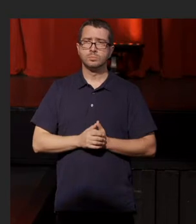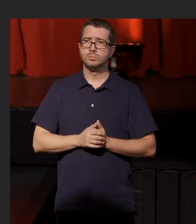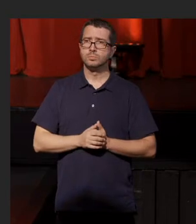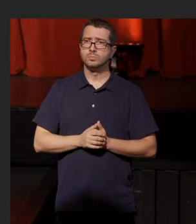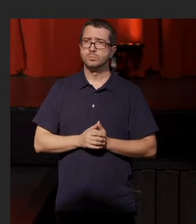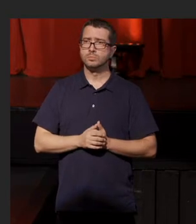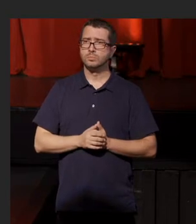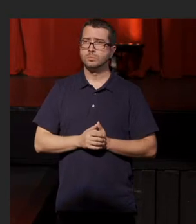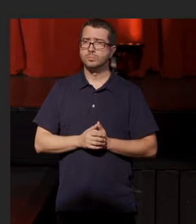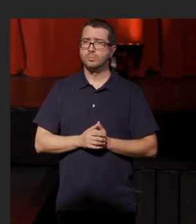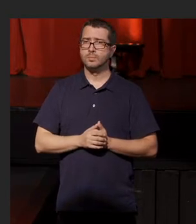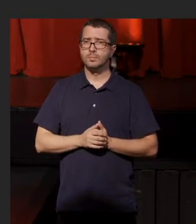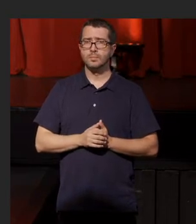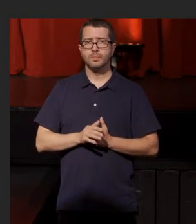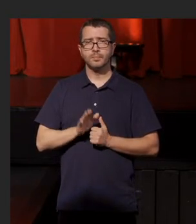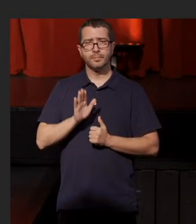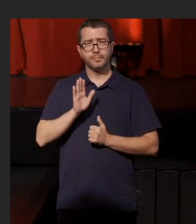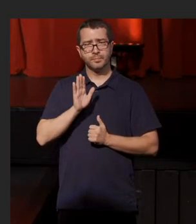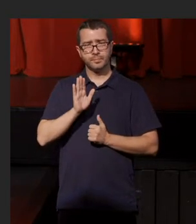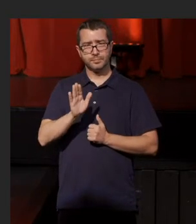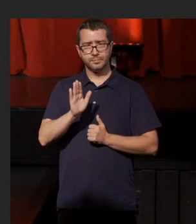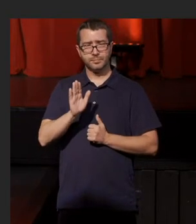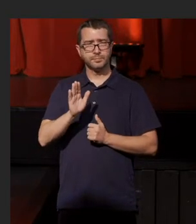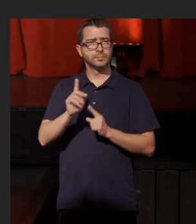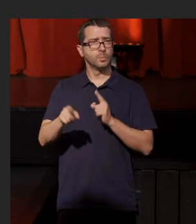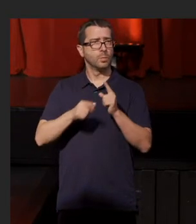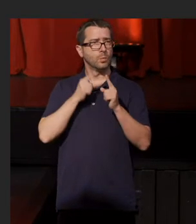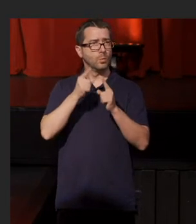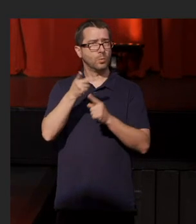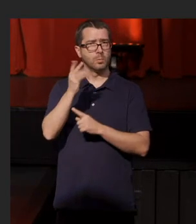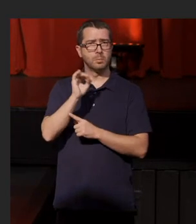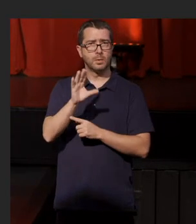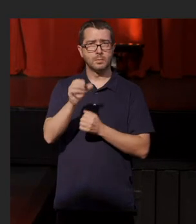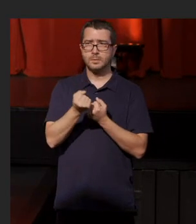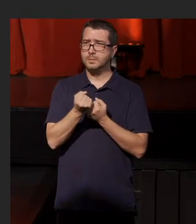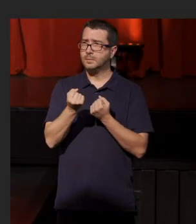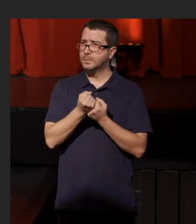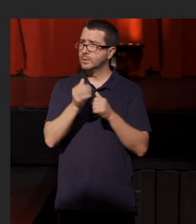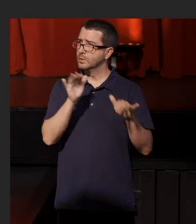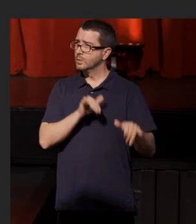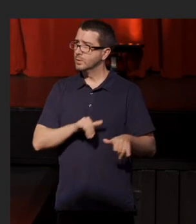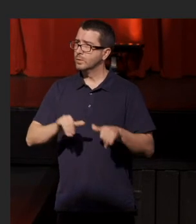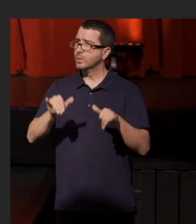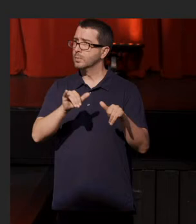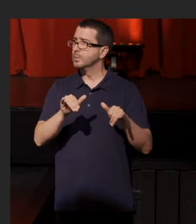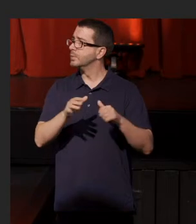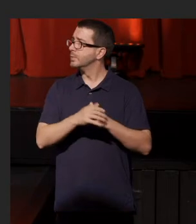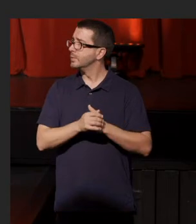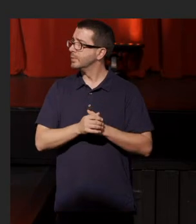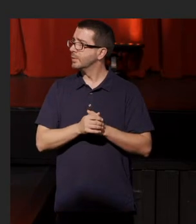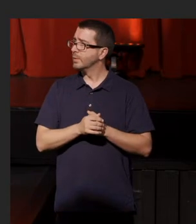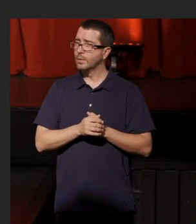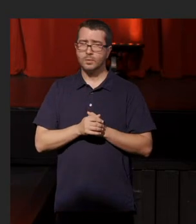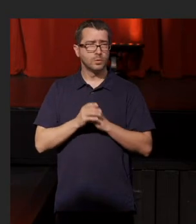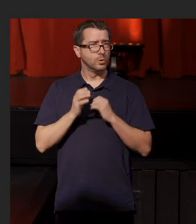who believed in working toward the public good, the common good, without